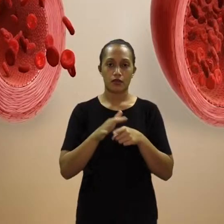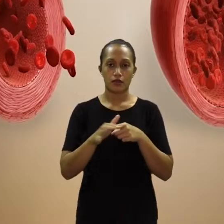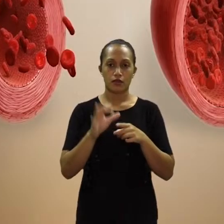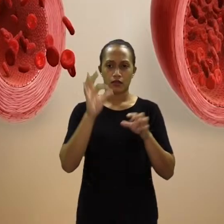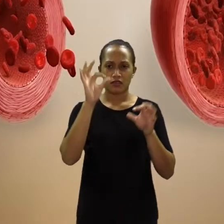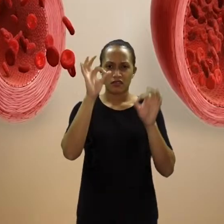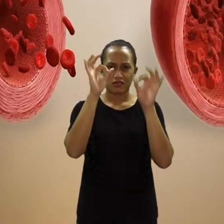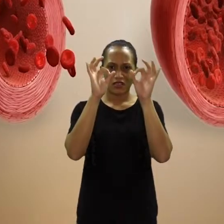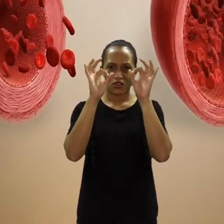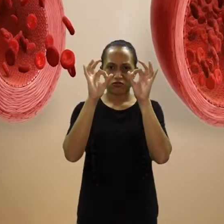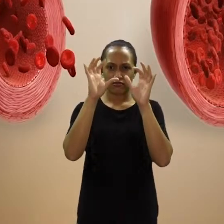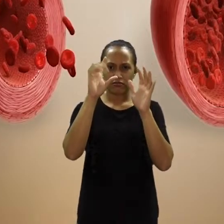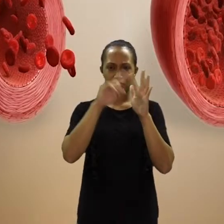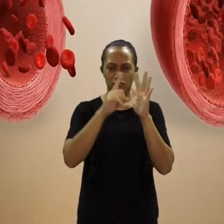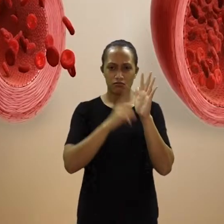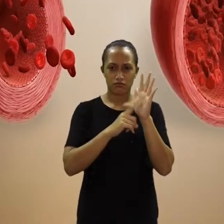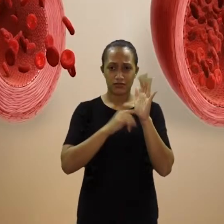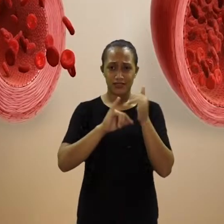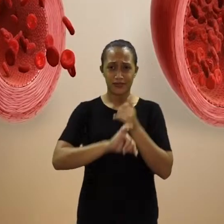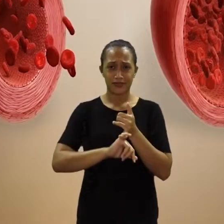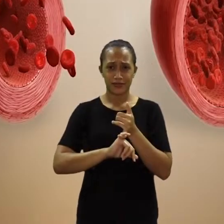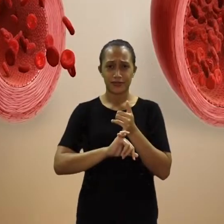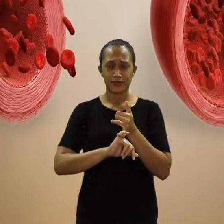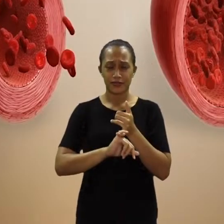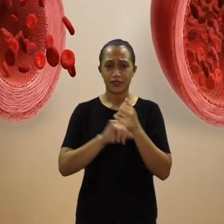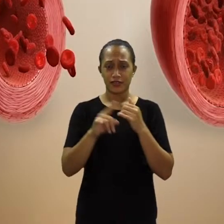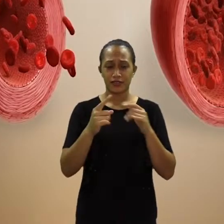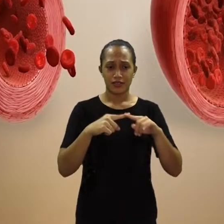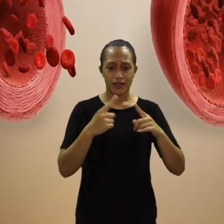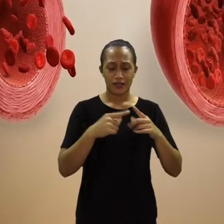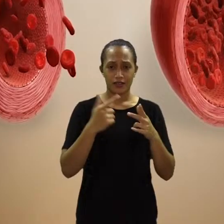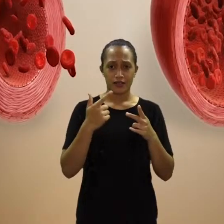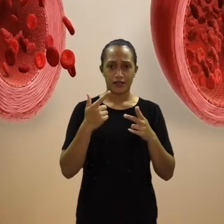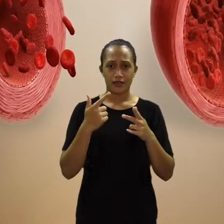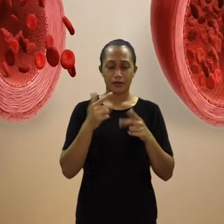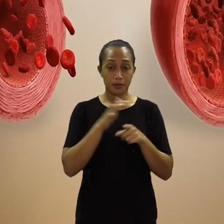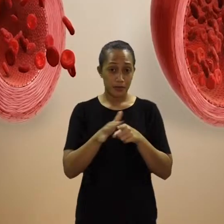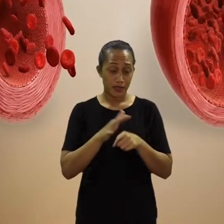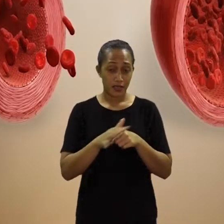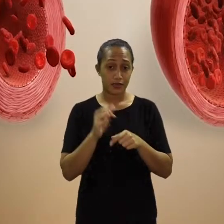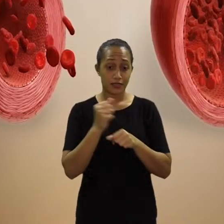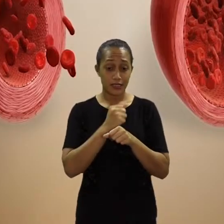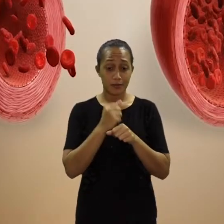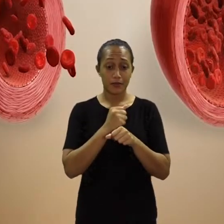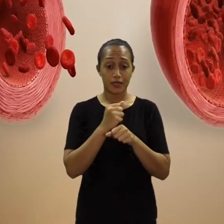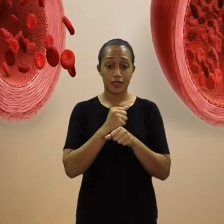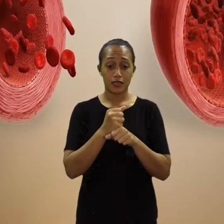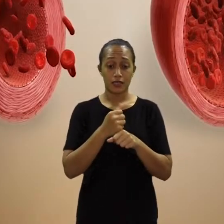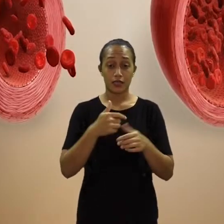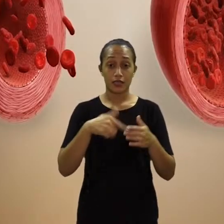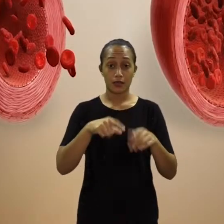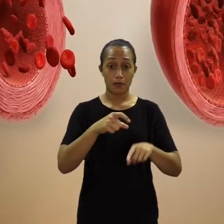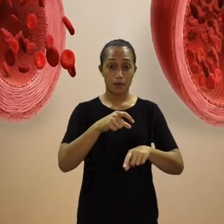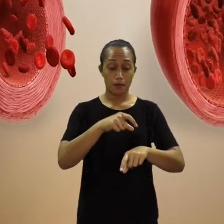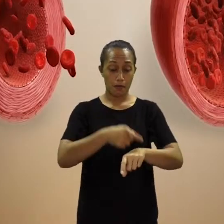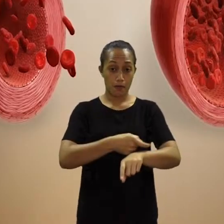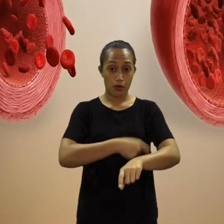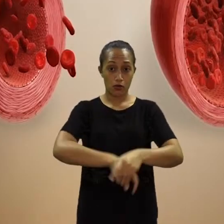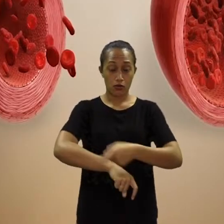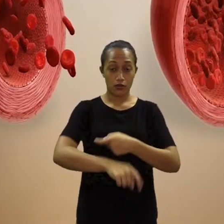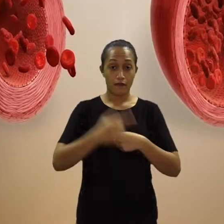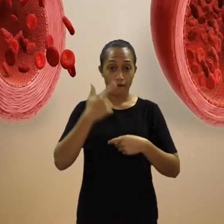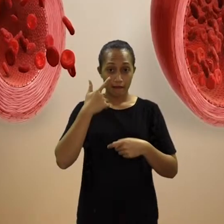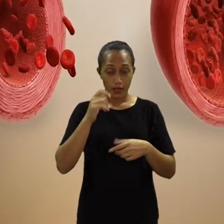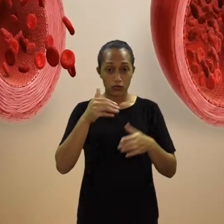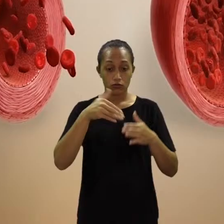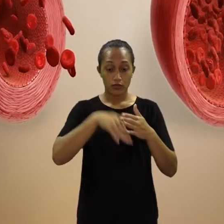is red blood cell? Red blood cell is a type of blood cell that is made in the bone marrow and found in